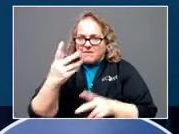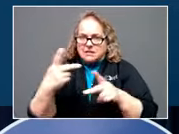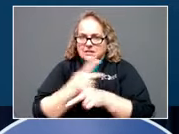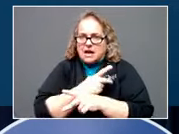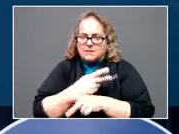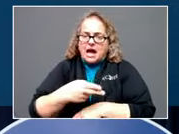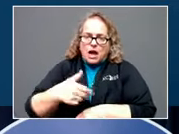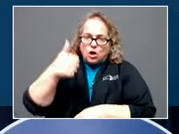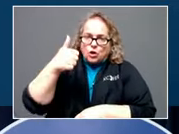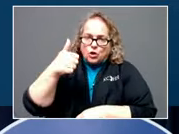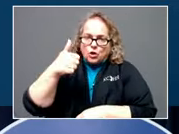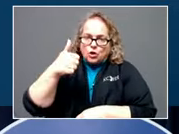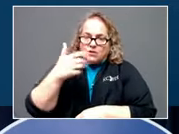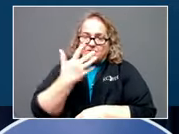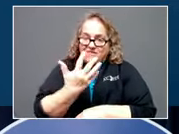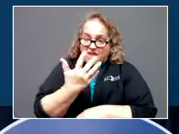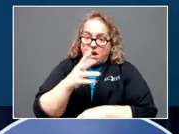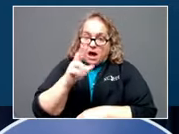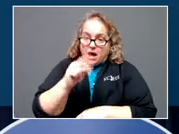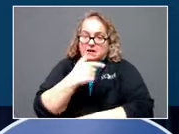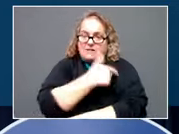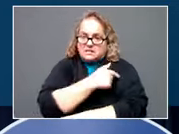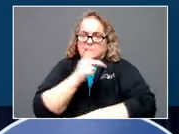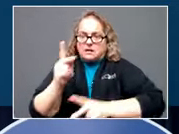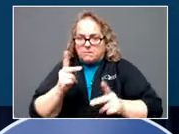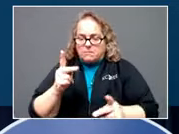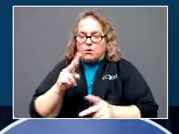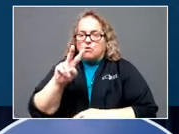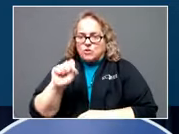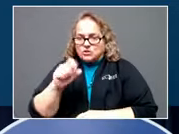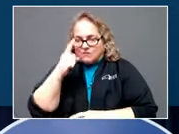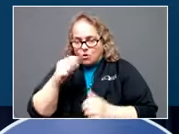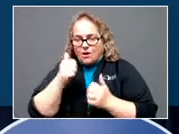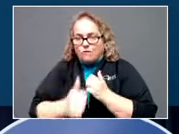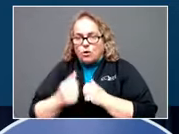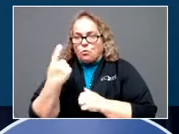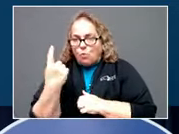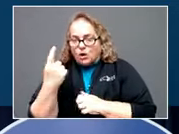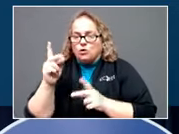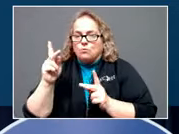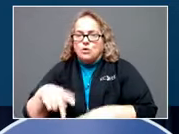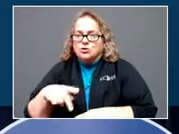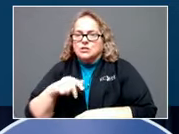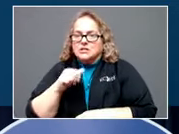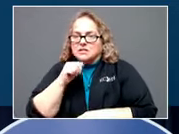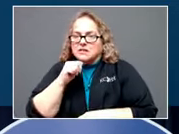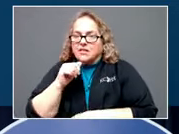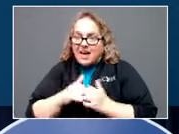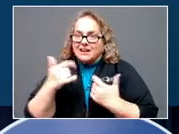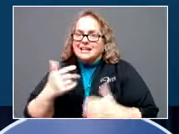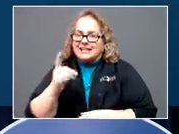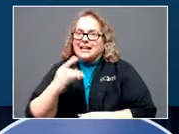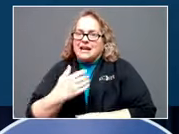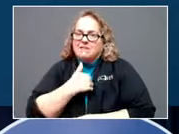5 unvaccinated individuals getting COVID for every 1 vaccinated individual. Those are our numbers that